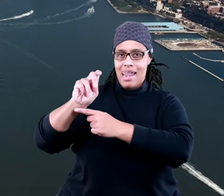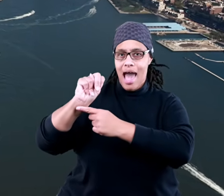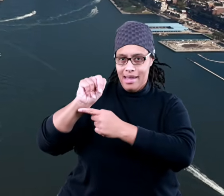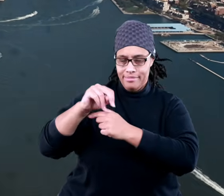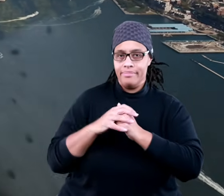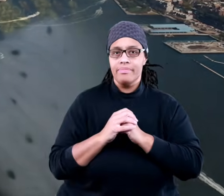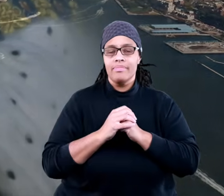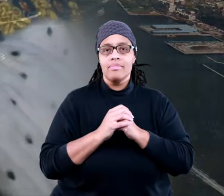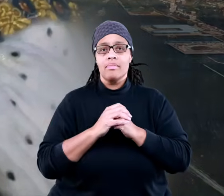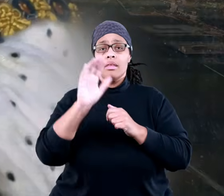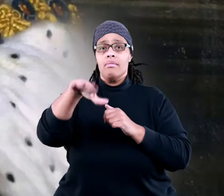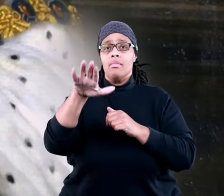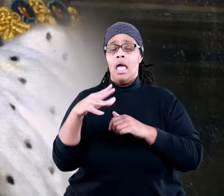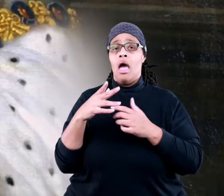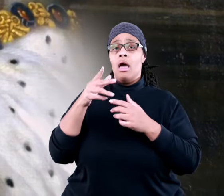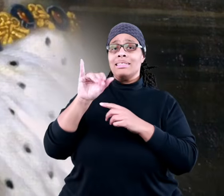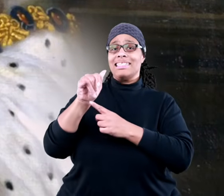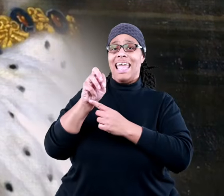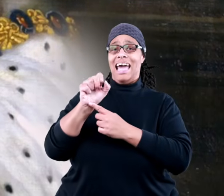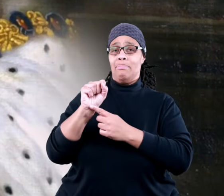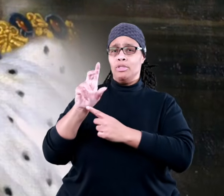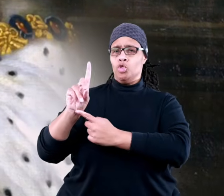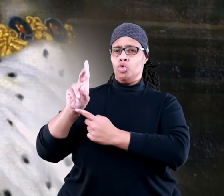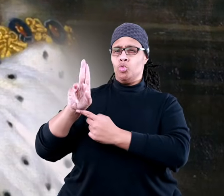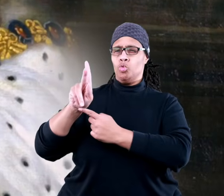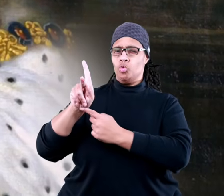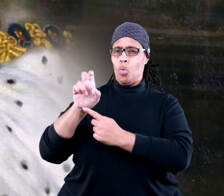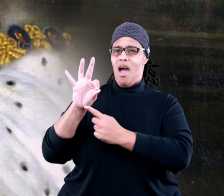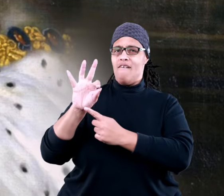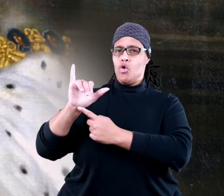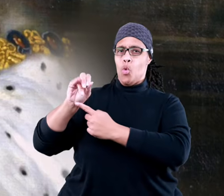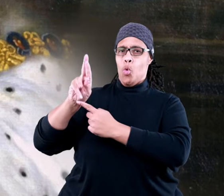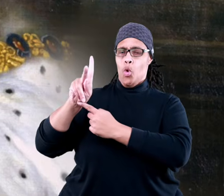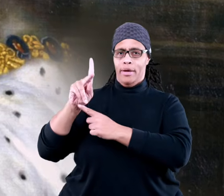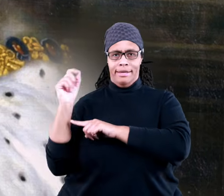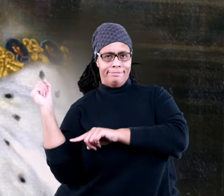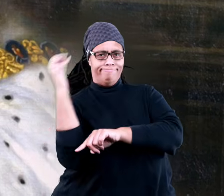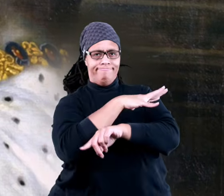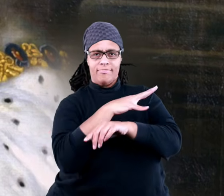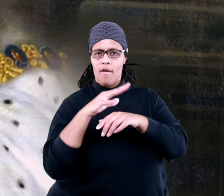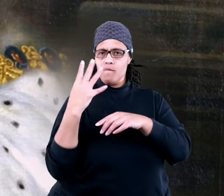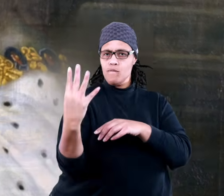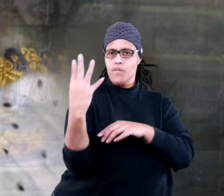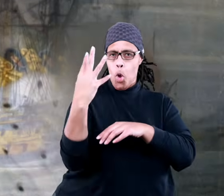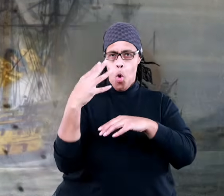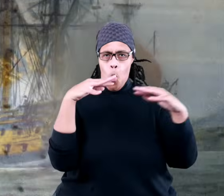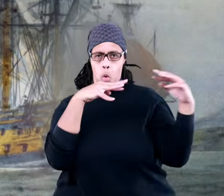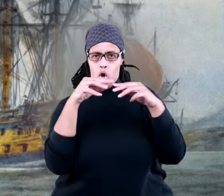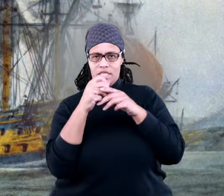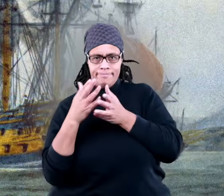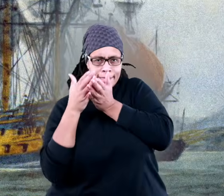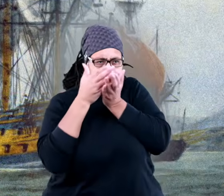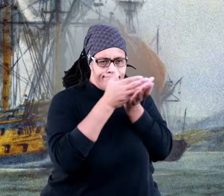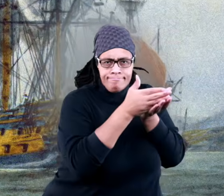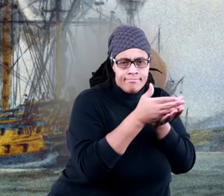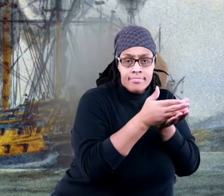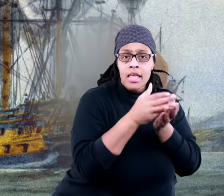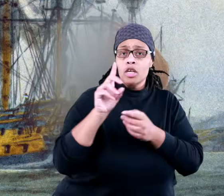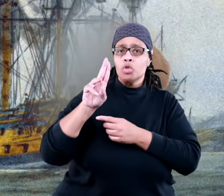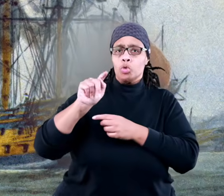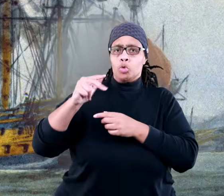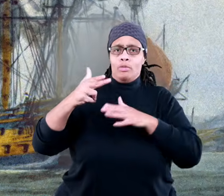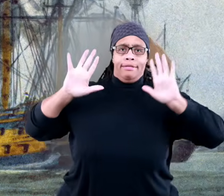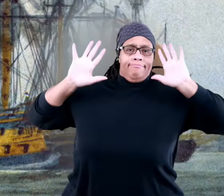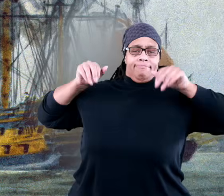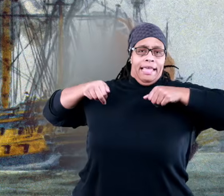Manhattan. James, the Duke of York, sent 4 English warships into the harbor, and the Dutch gave up the